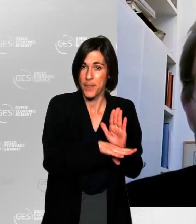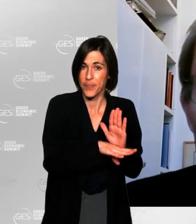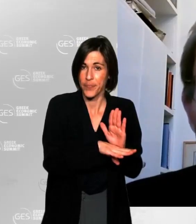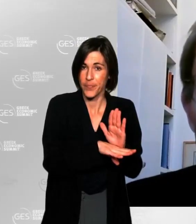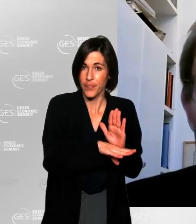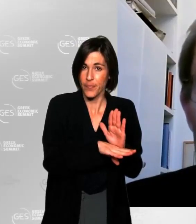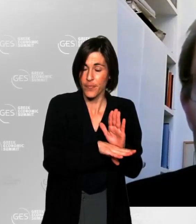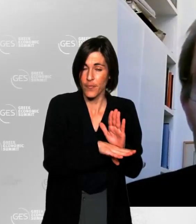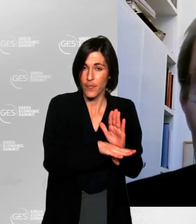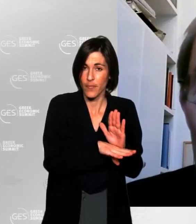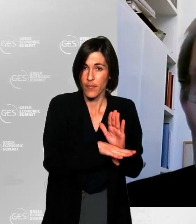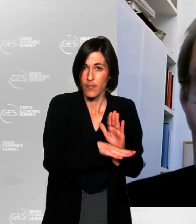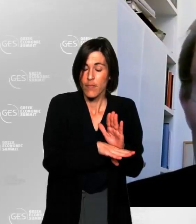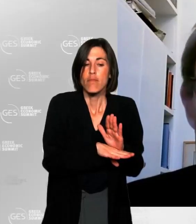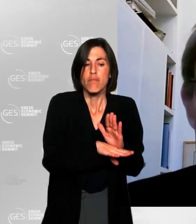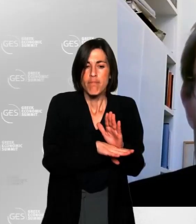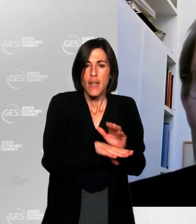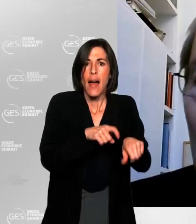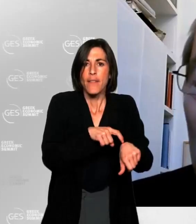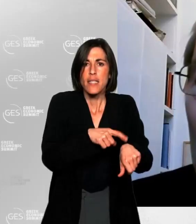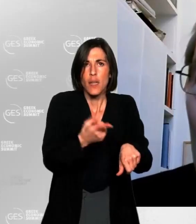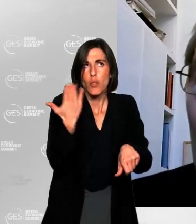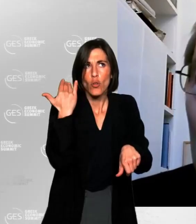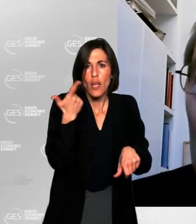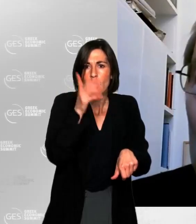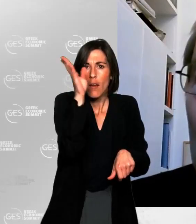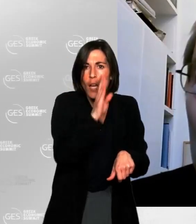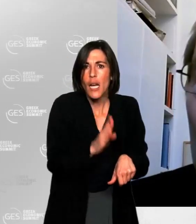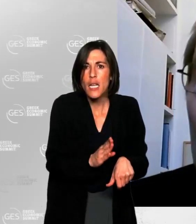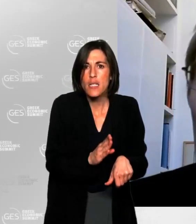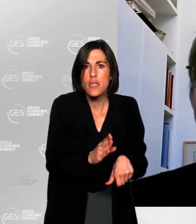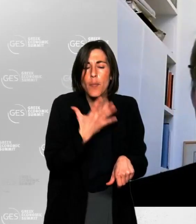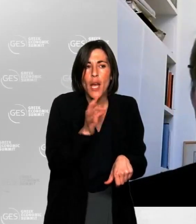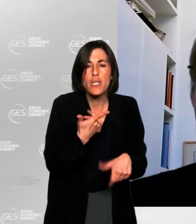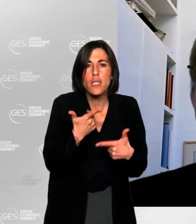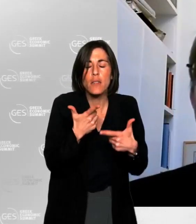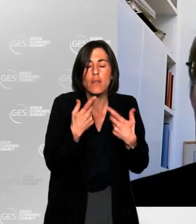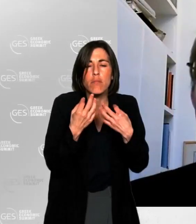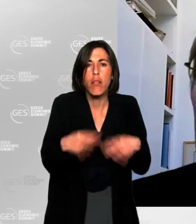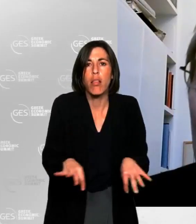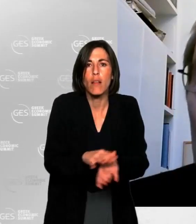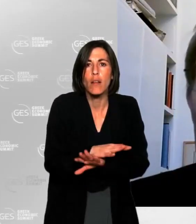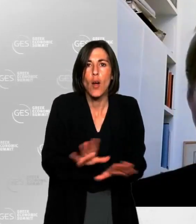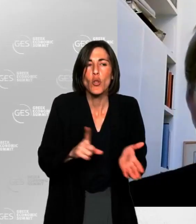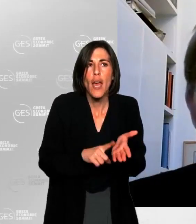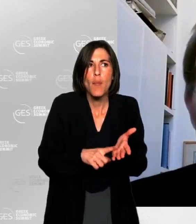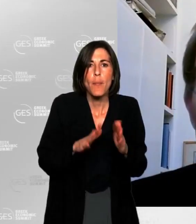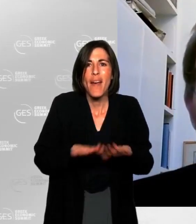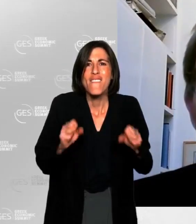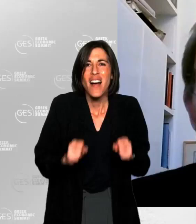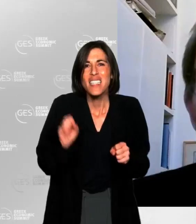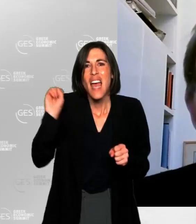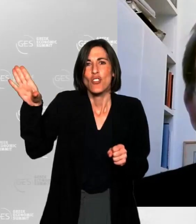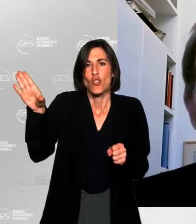have to rely on foreign investment. And then the question is, what can make